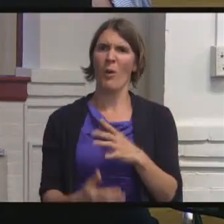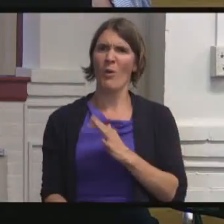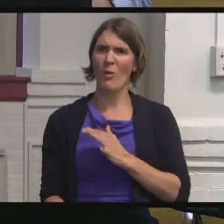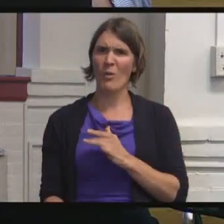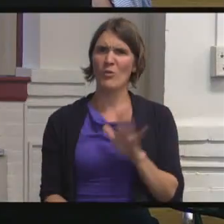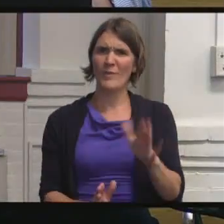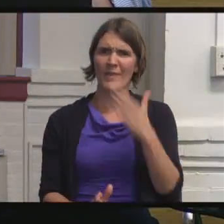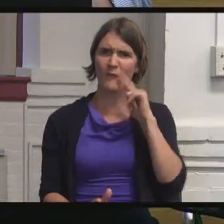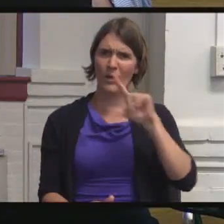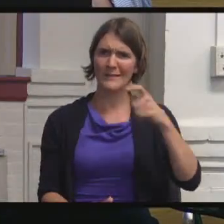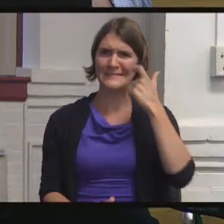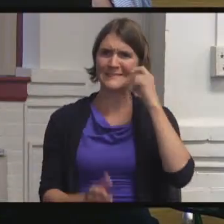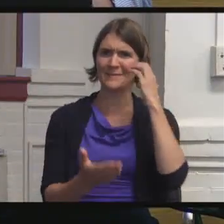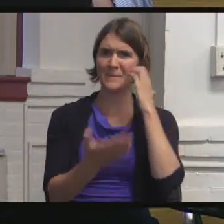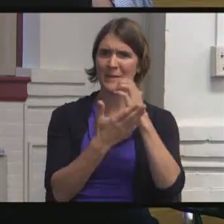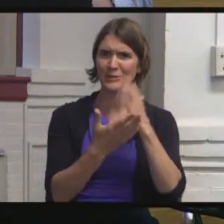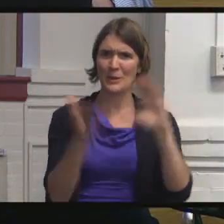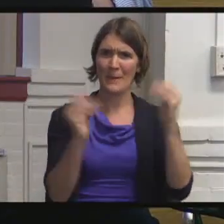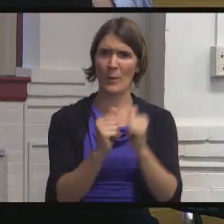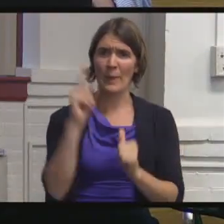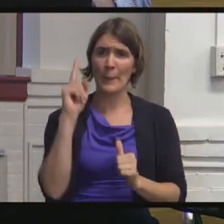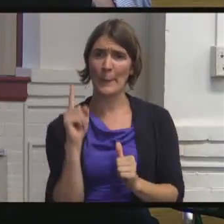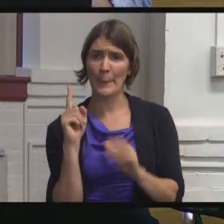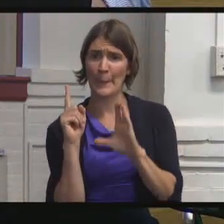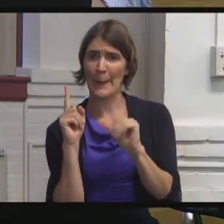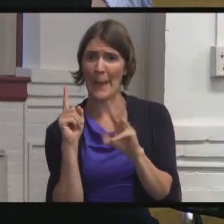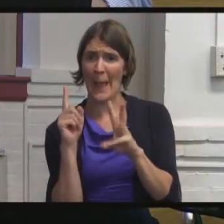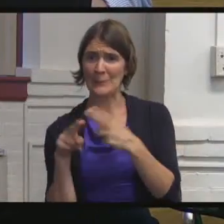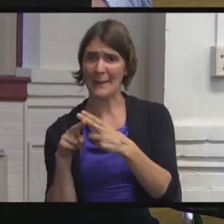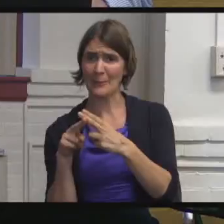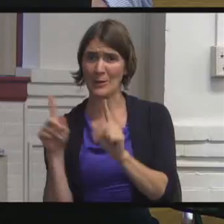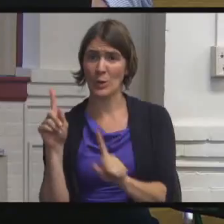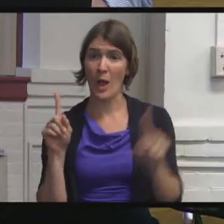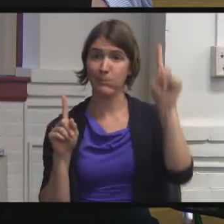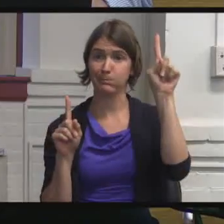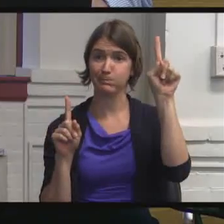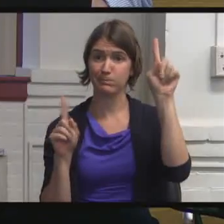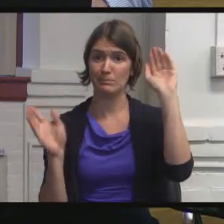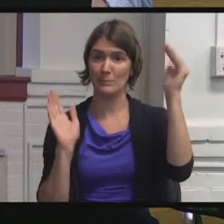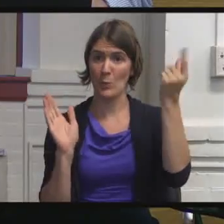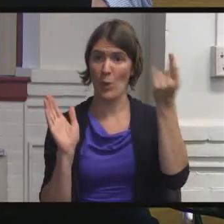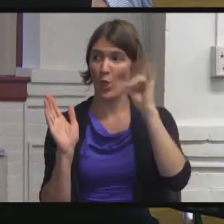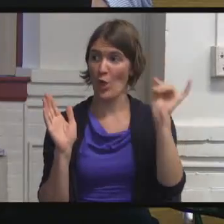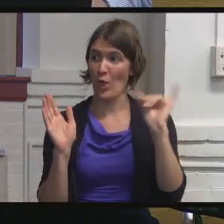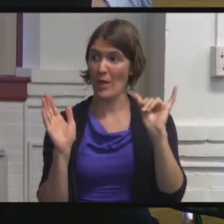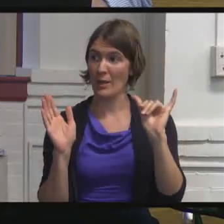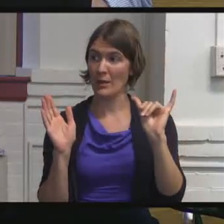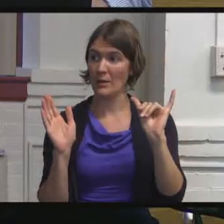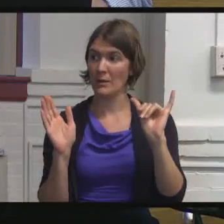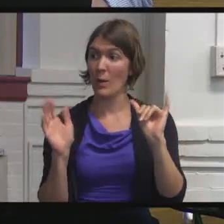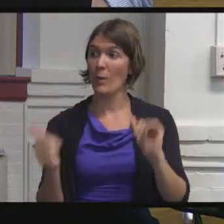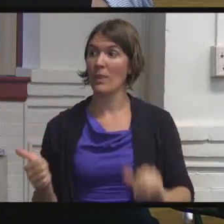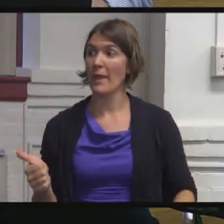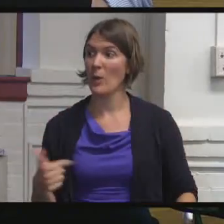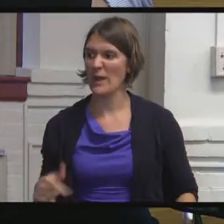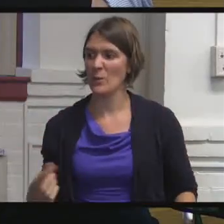that actually compared the cow to the proposed structure here.